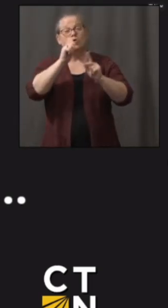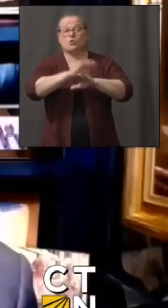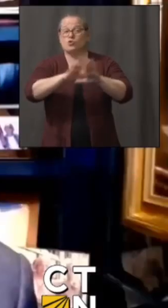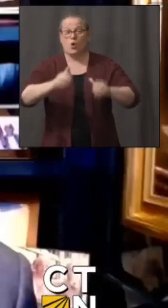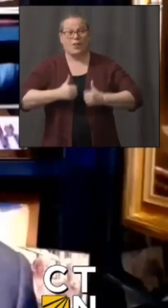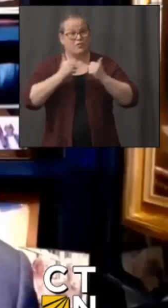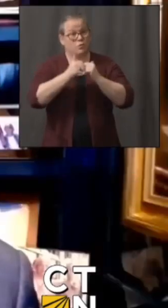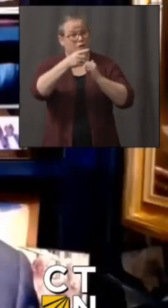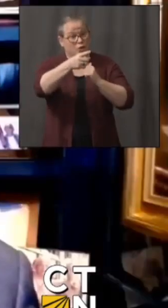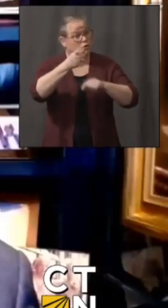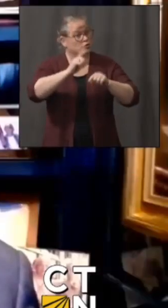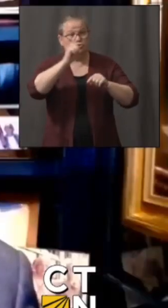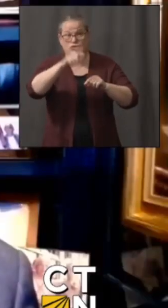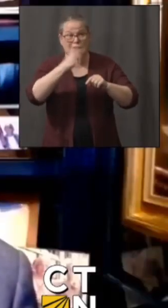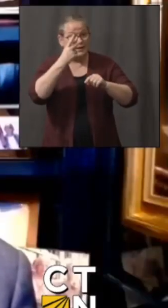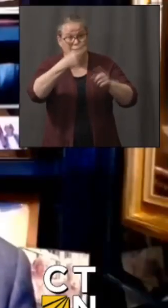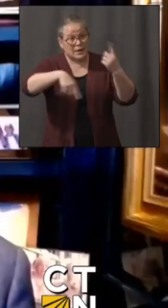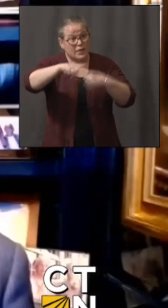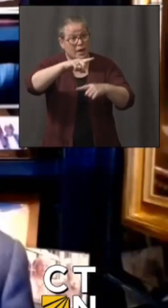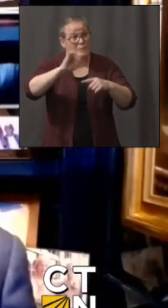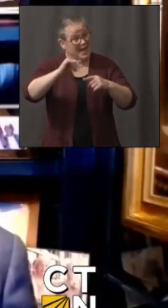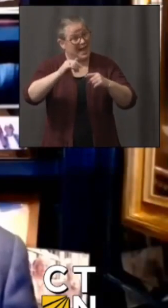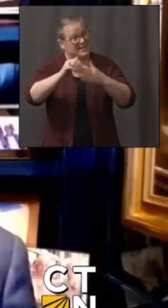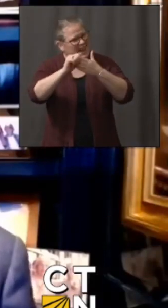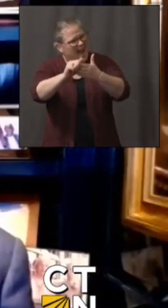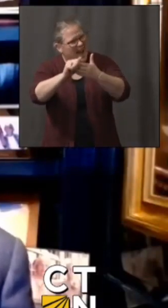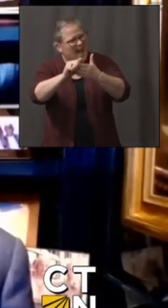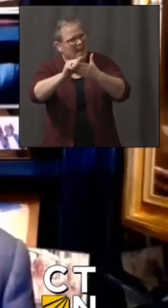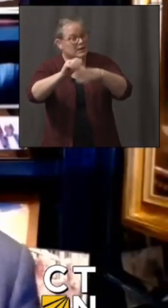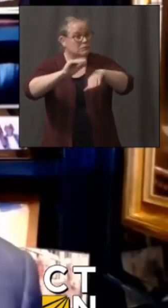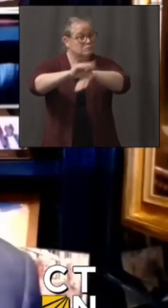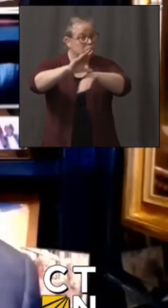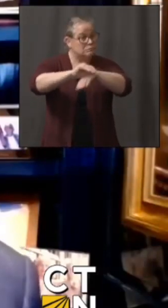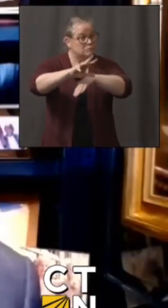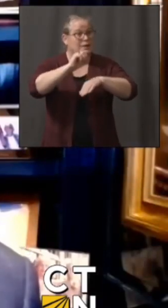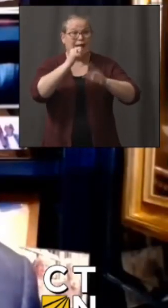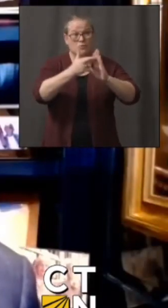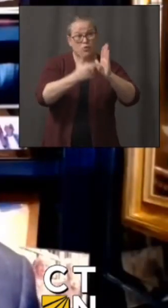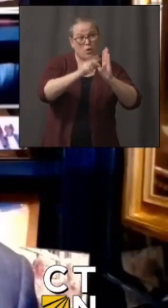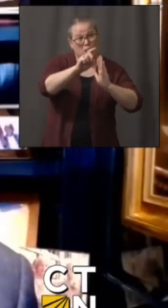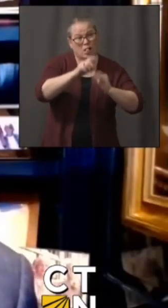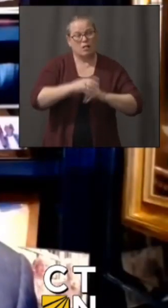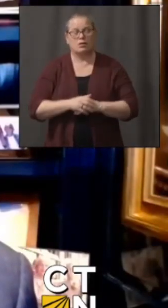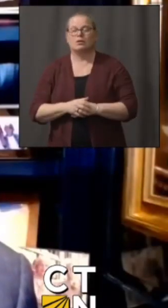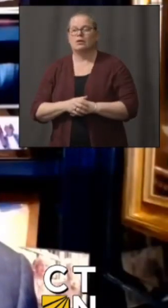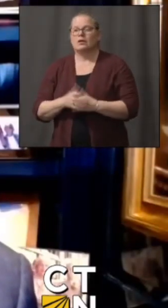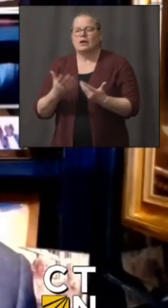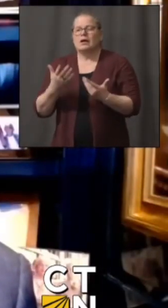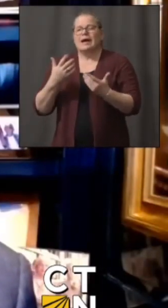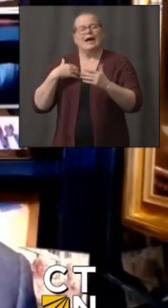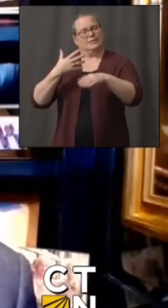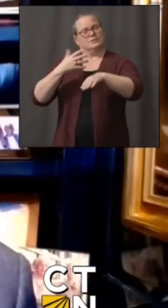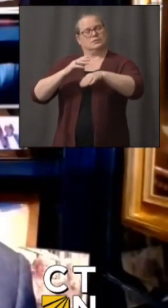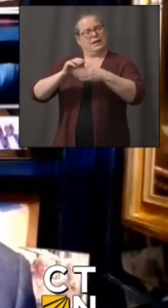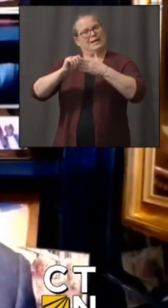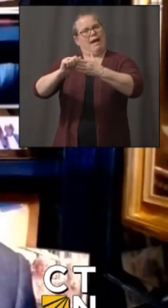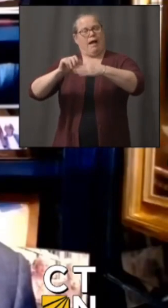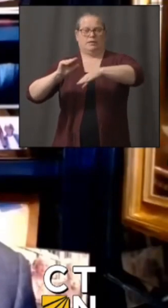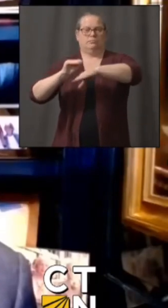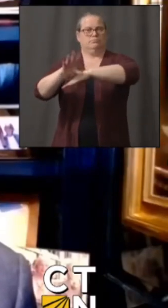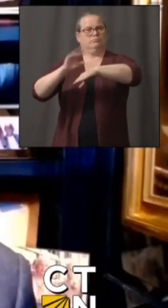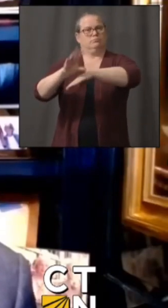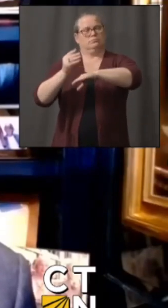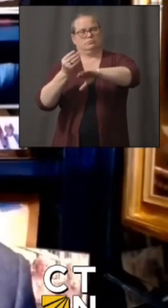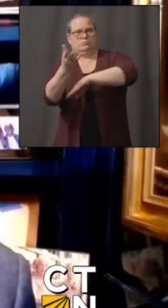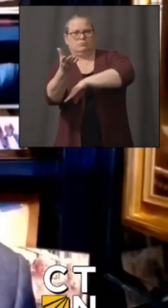right. I think that's right. It's strong. Look, it's what I can enforce. And so stick to your family, that's for sure. And